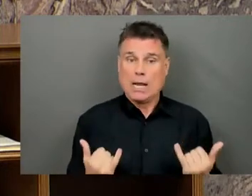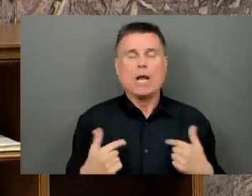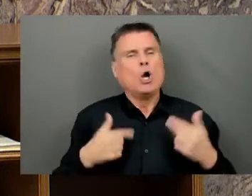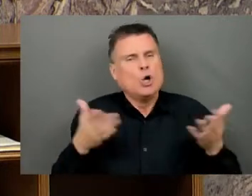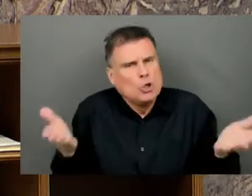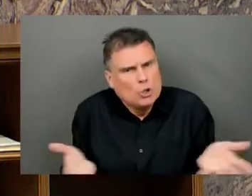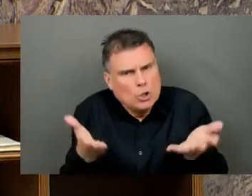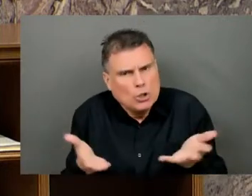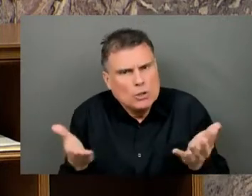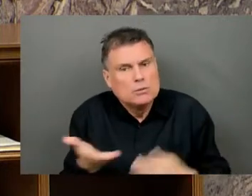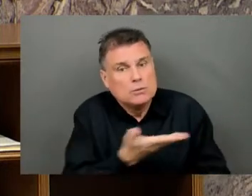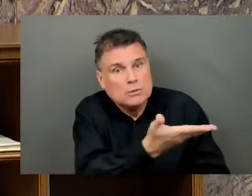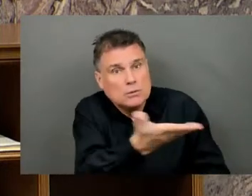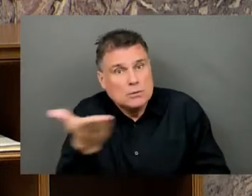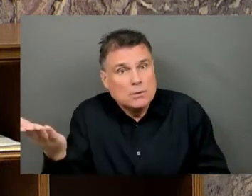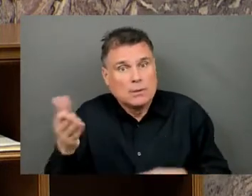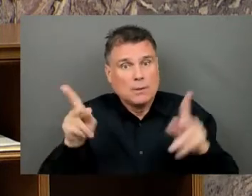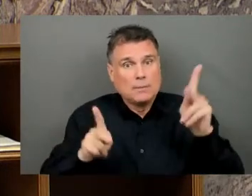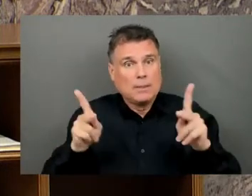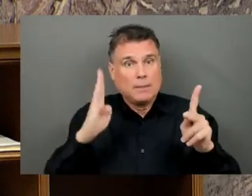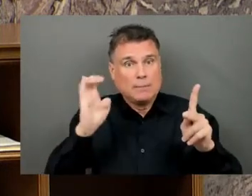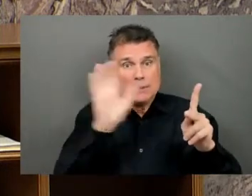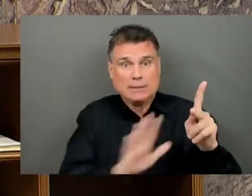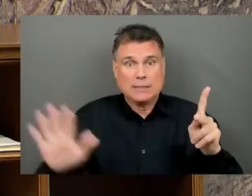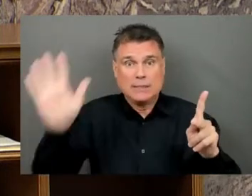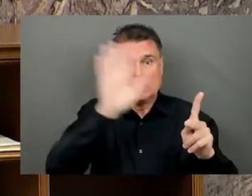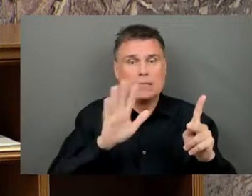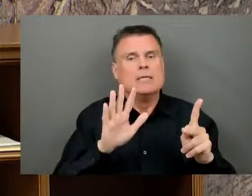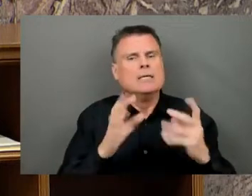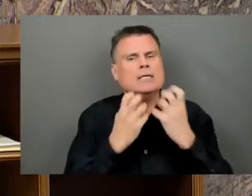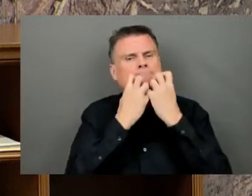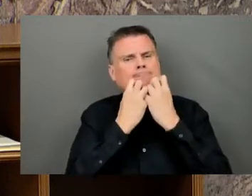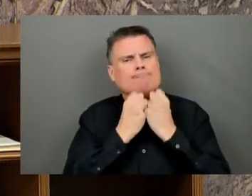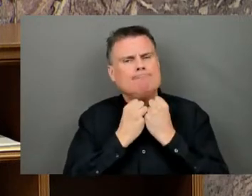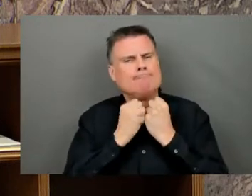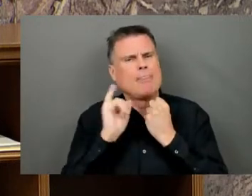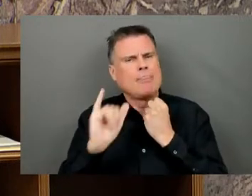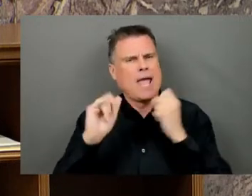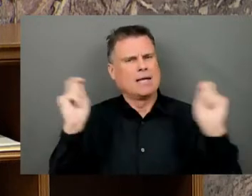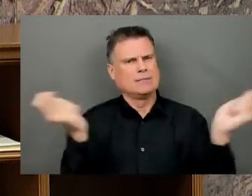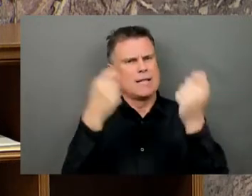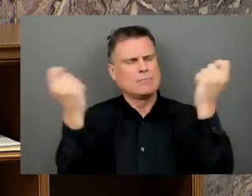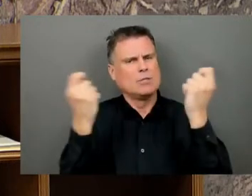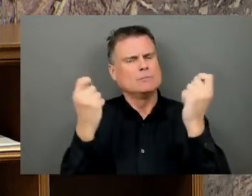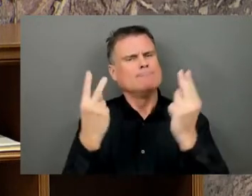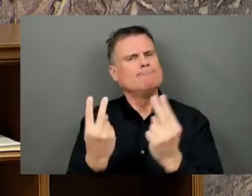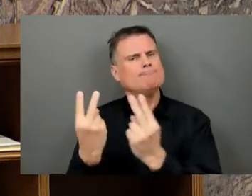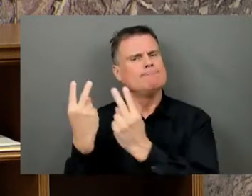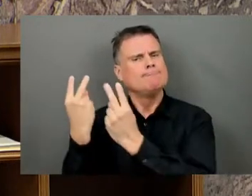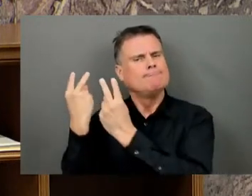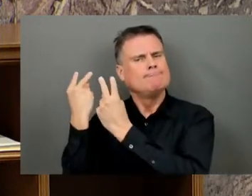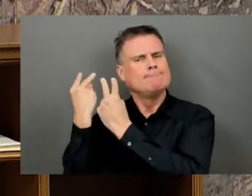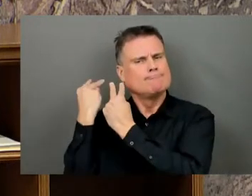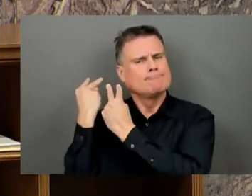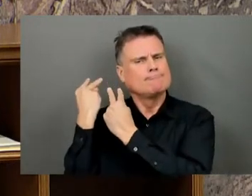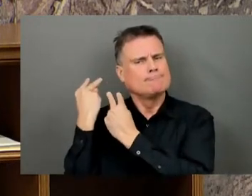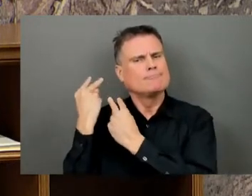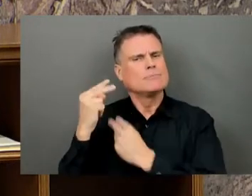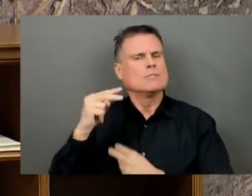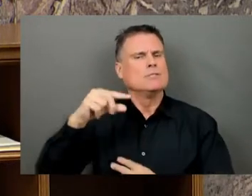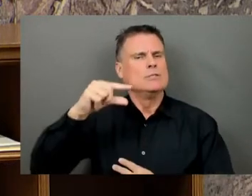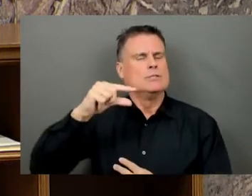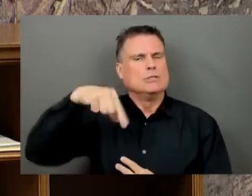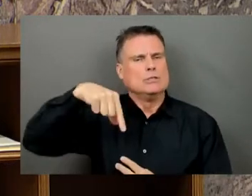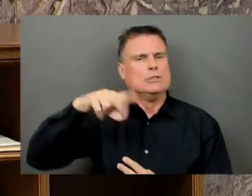Qingming, recognizing the deep roots and enduring bonds that unite us. Let us move